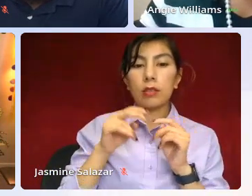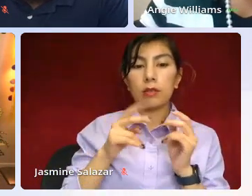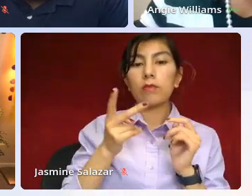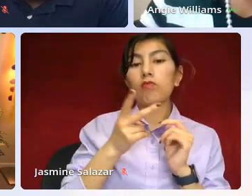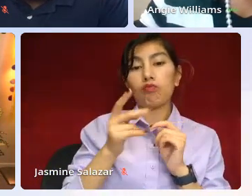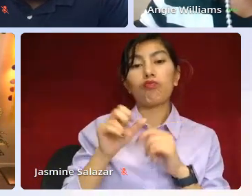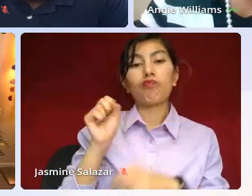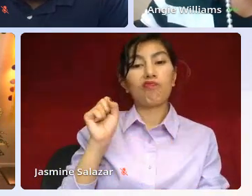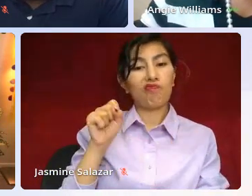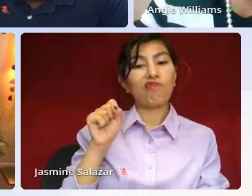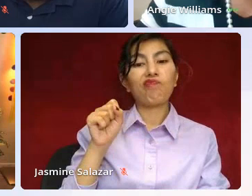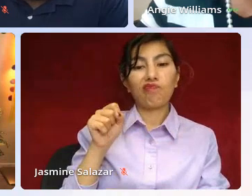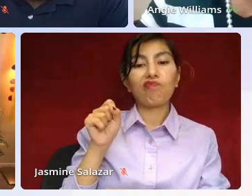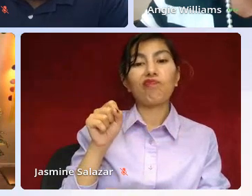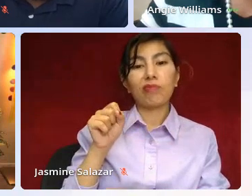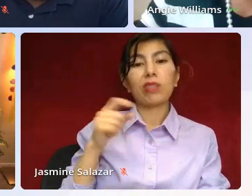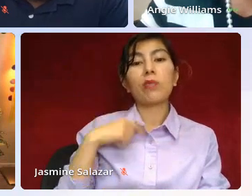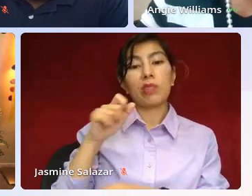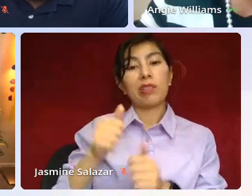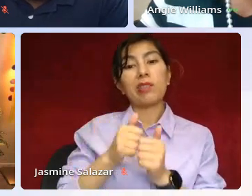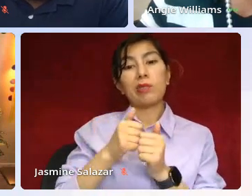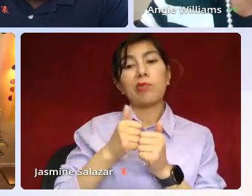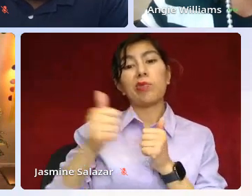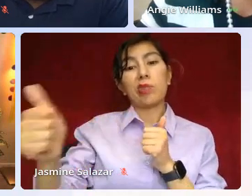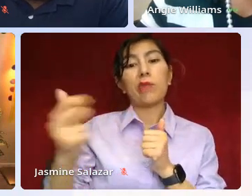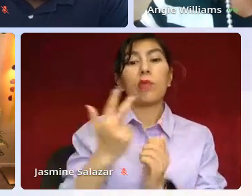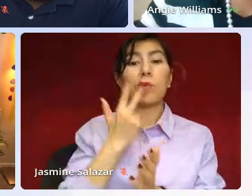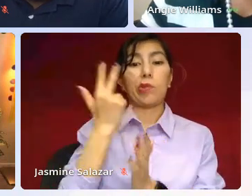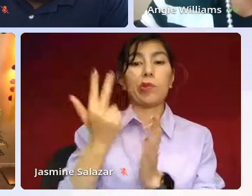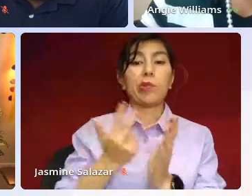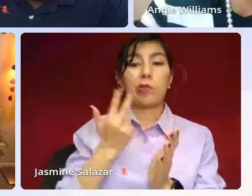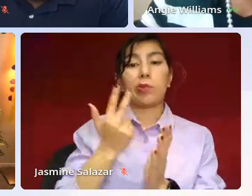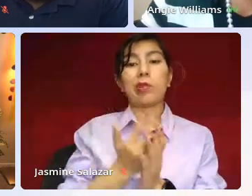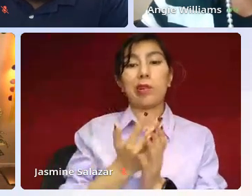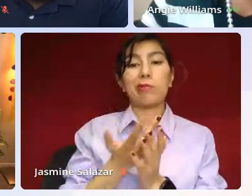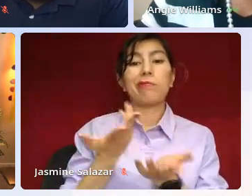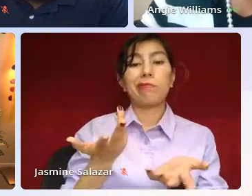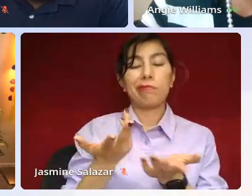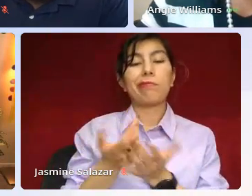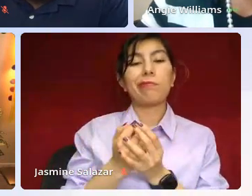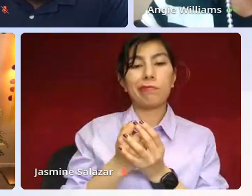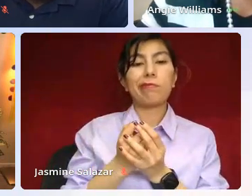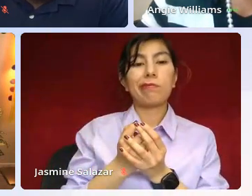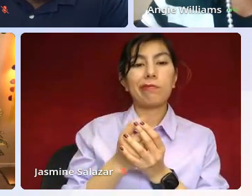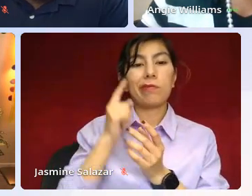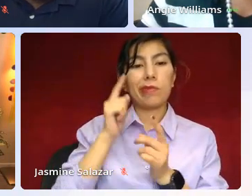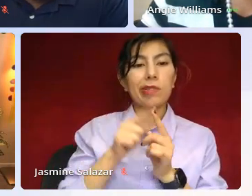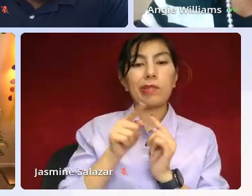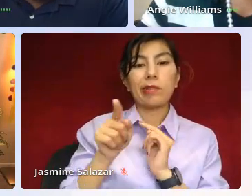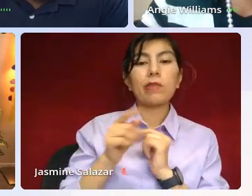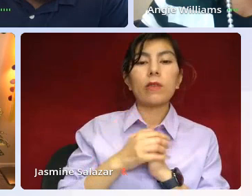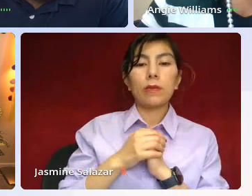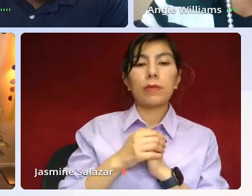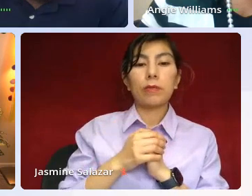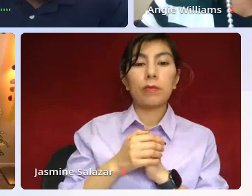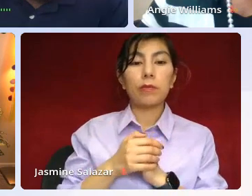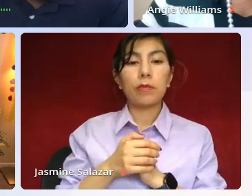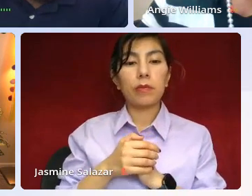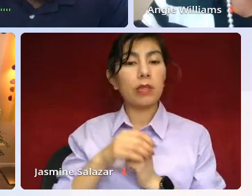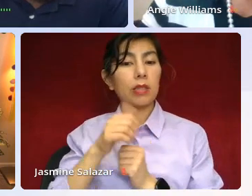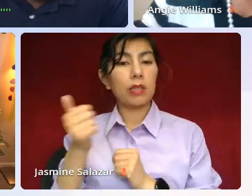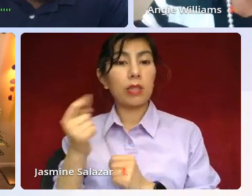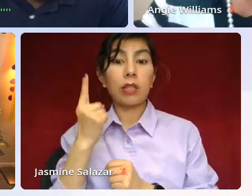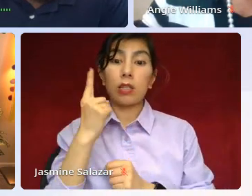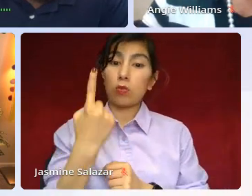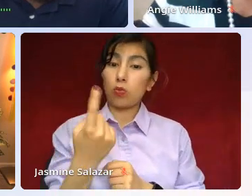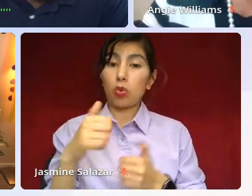heads about we have to travel 3 hours sort of piece. Yeah. anything else you two would like to throw? Because that's one